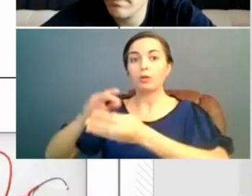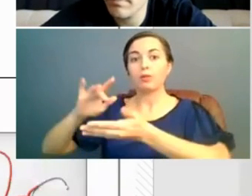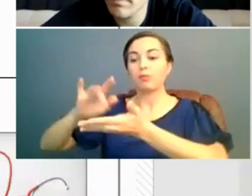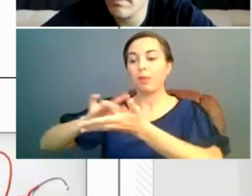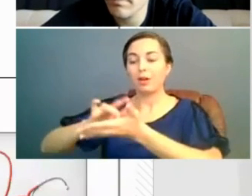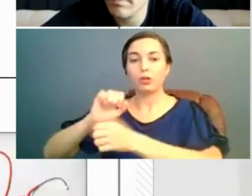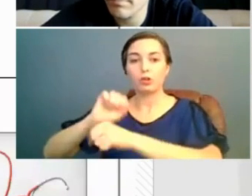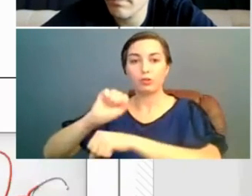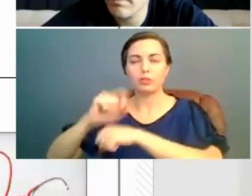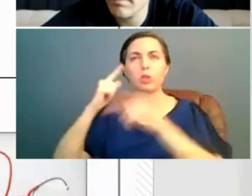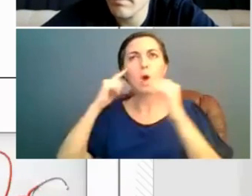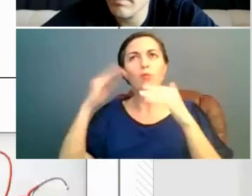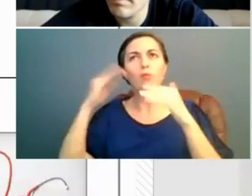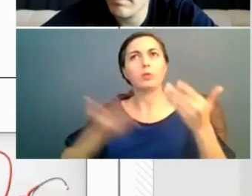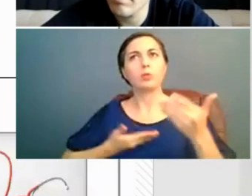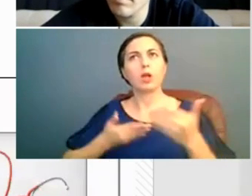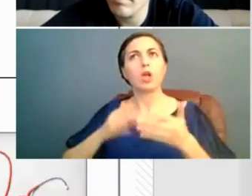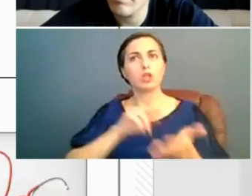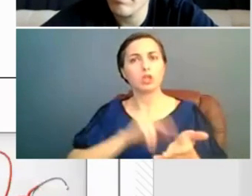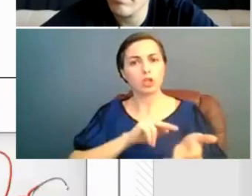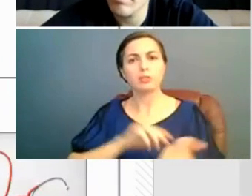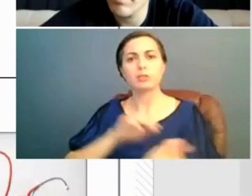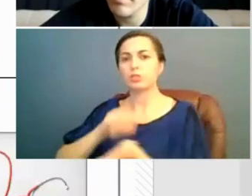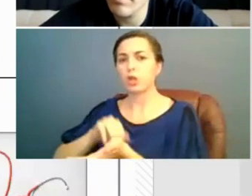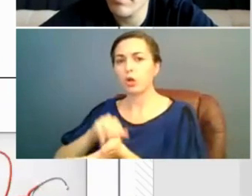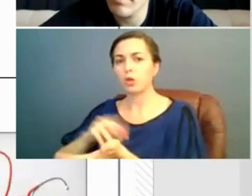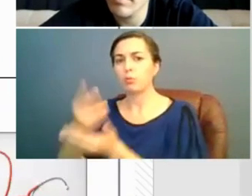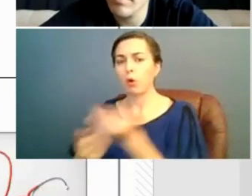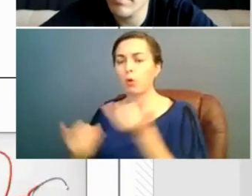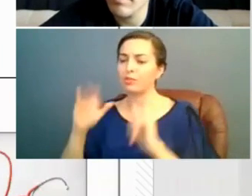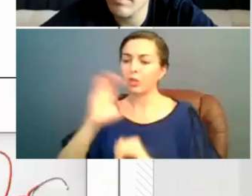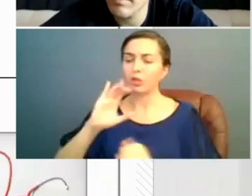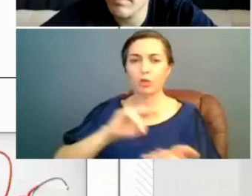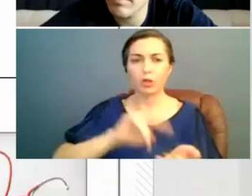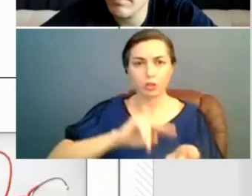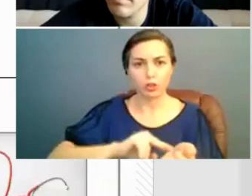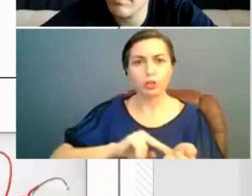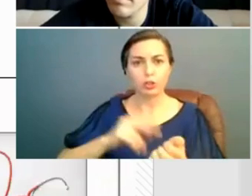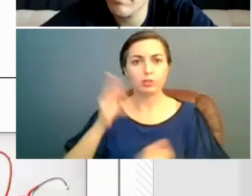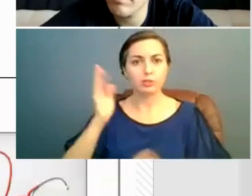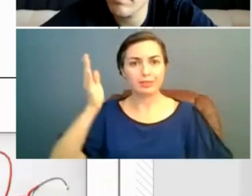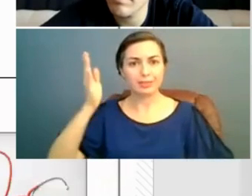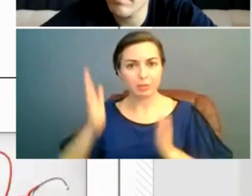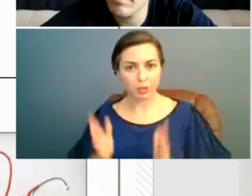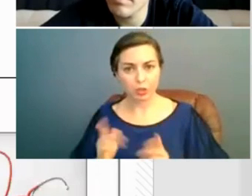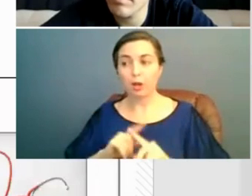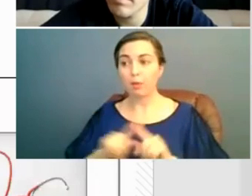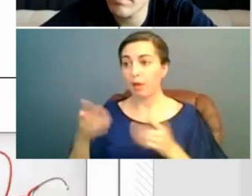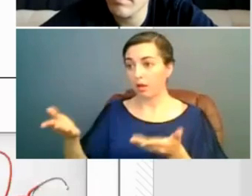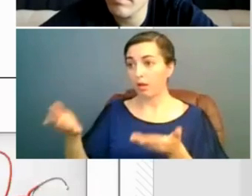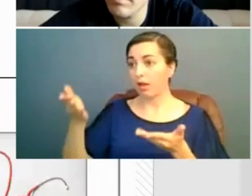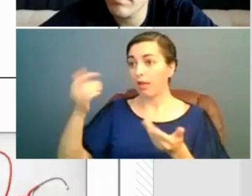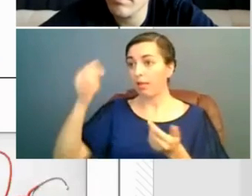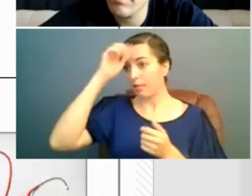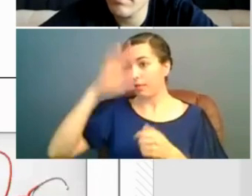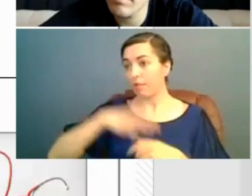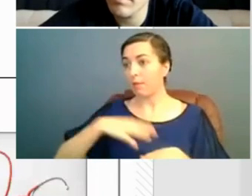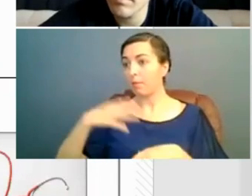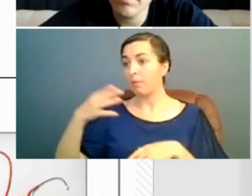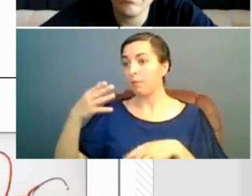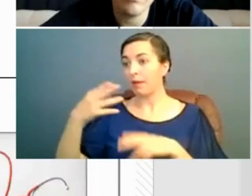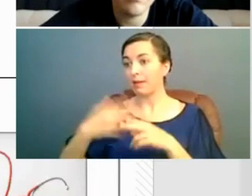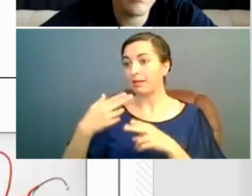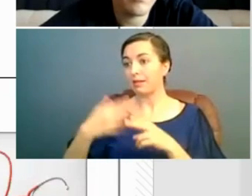And our guest will be Dr. Ryan Williams. He's a pediatric neurologist at a children's hospital in Virginia. Interesting background,